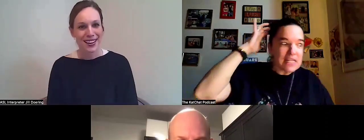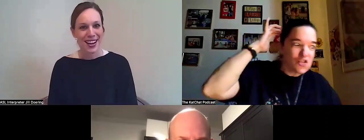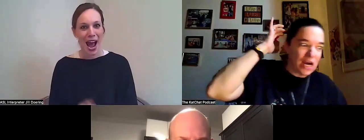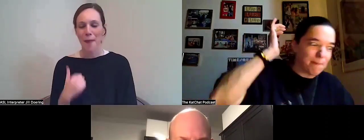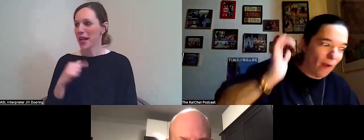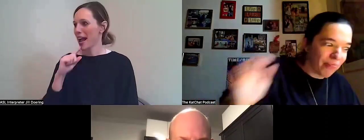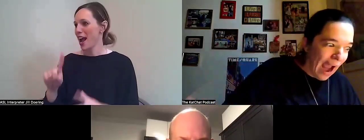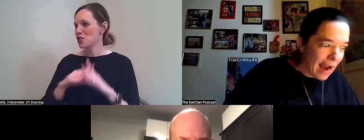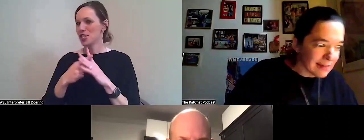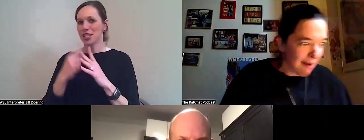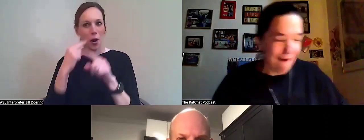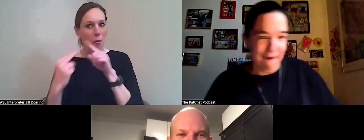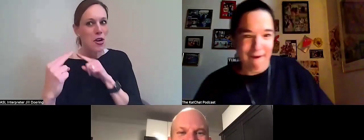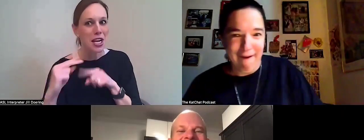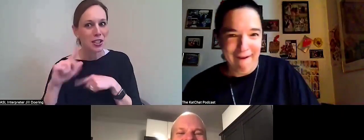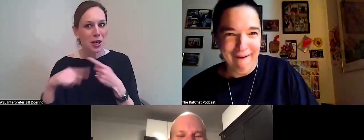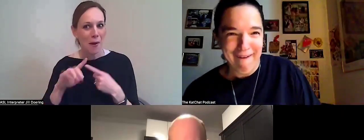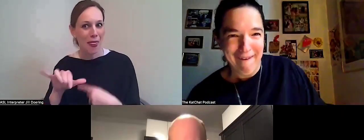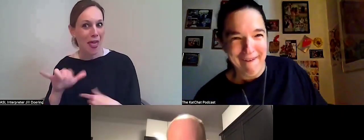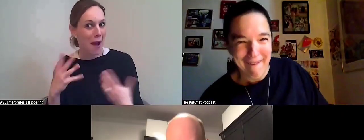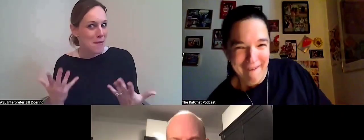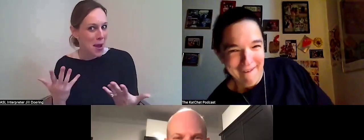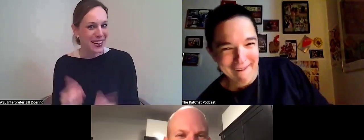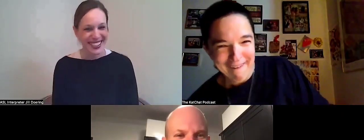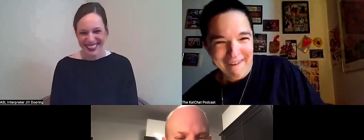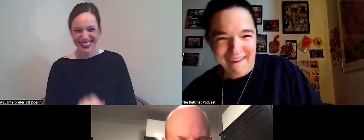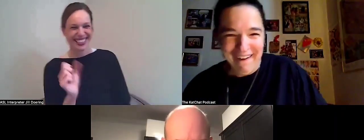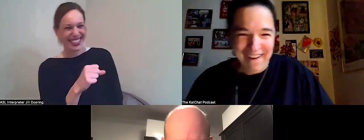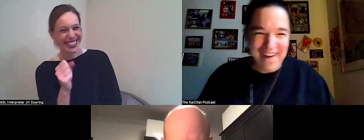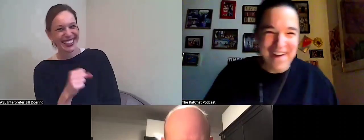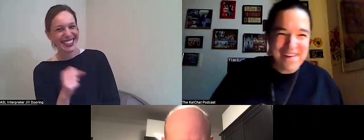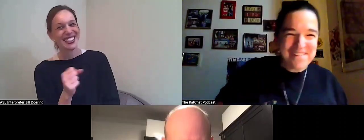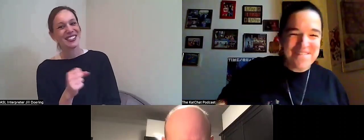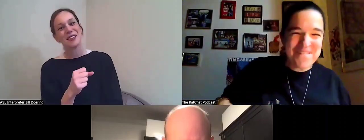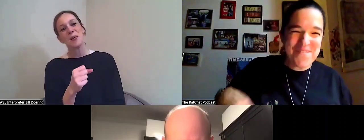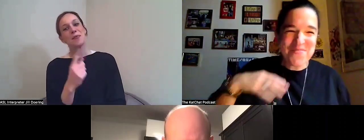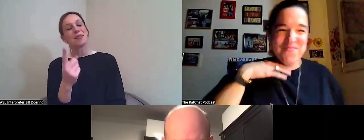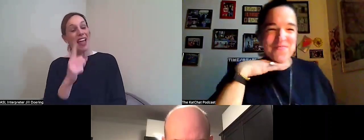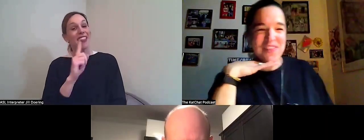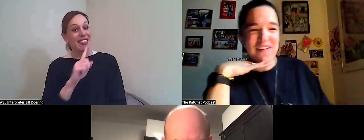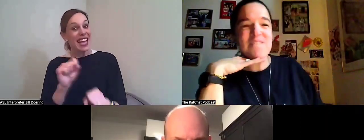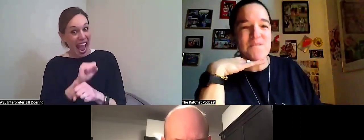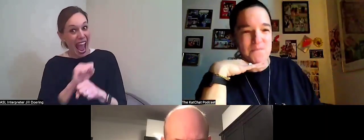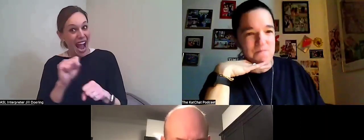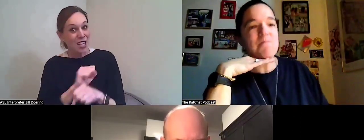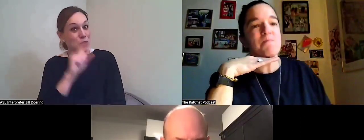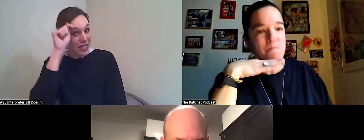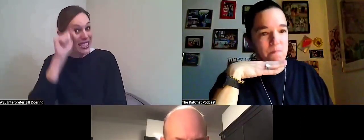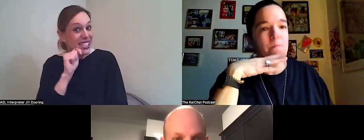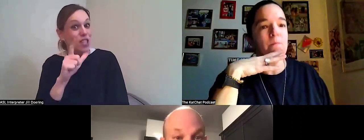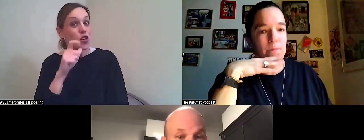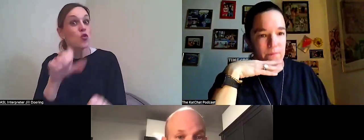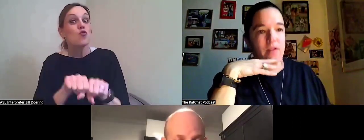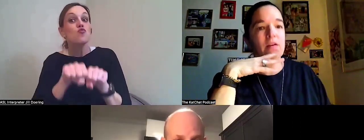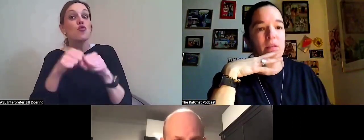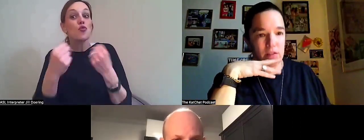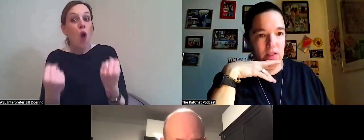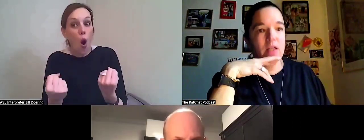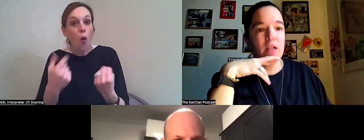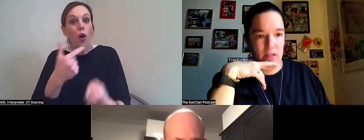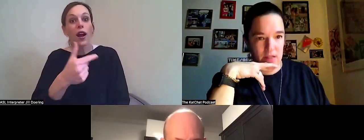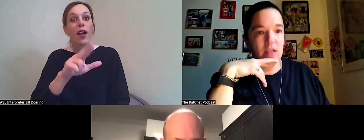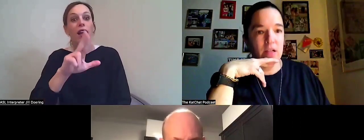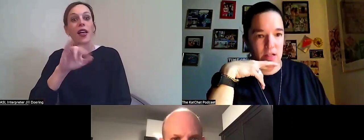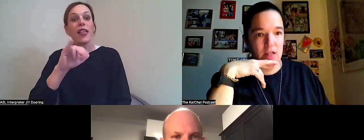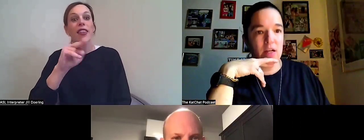start a petition about that. The actual teenager who broke the Guinness World Record, he is